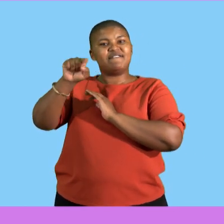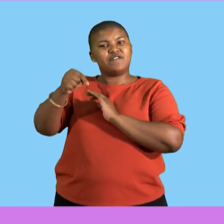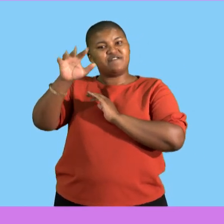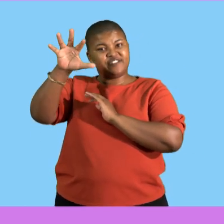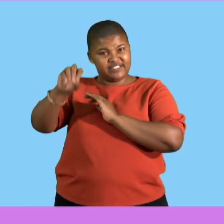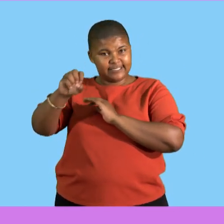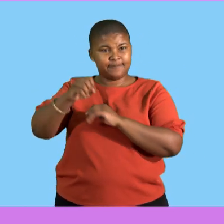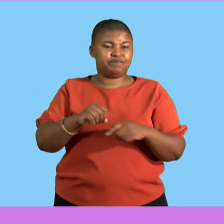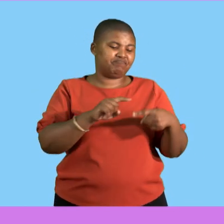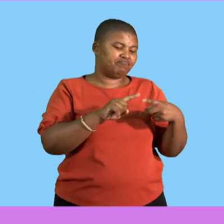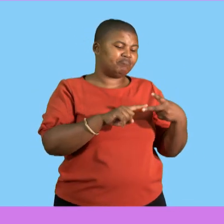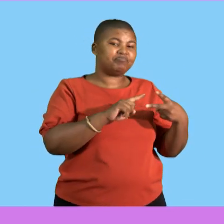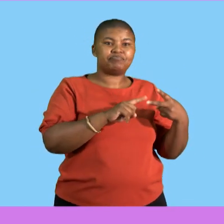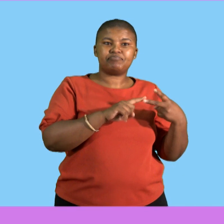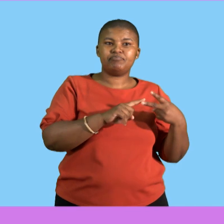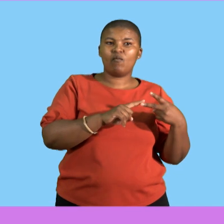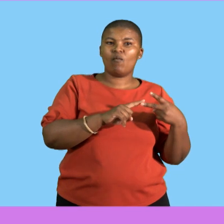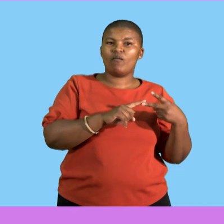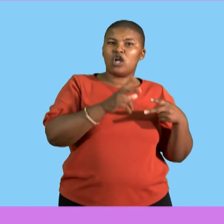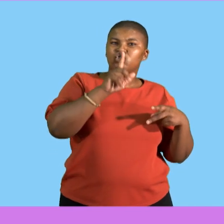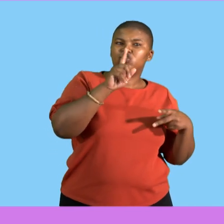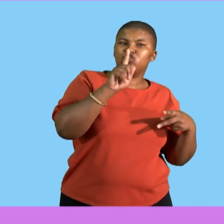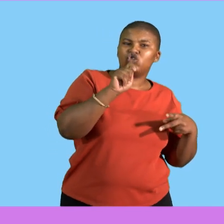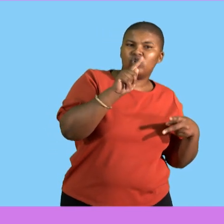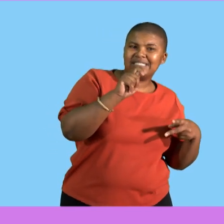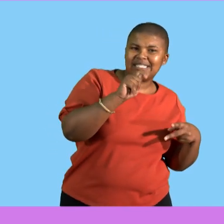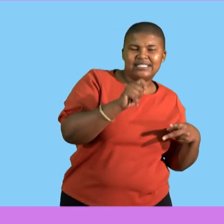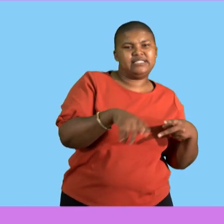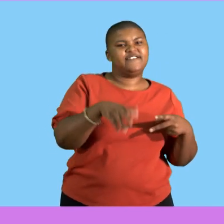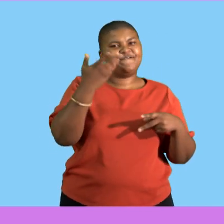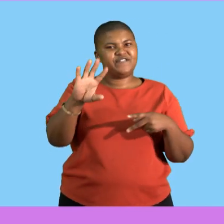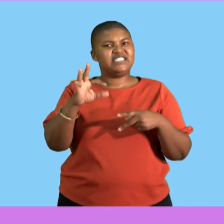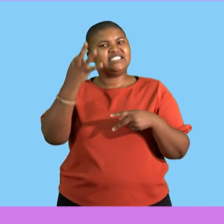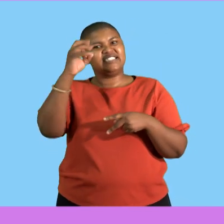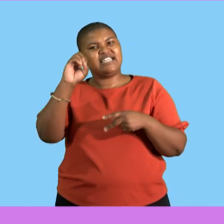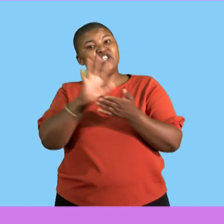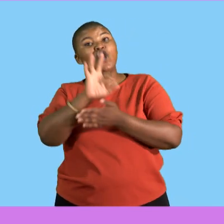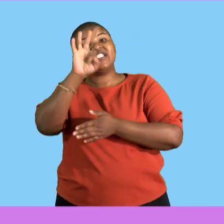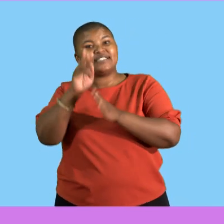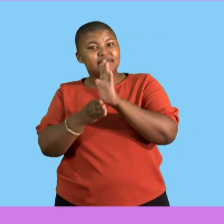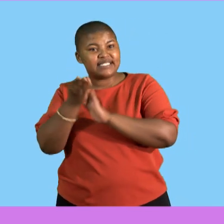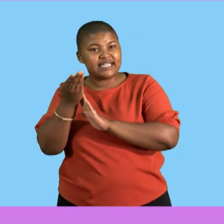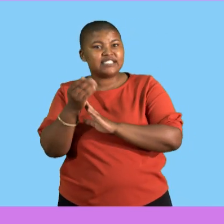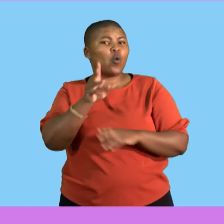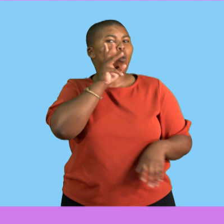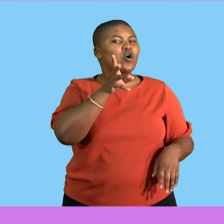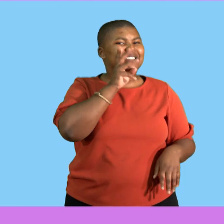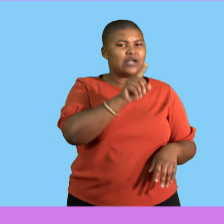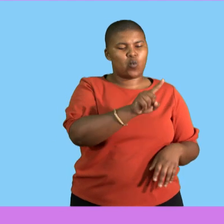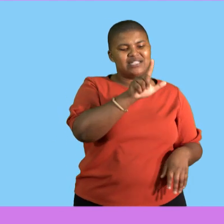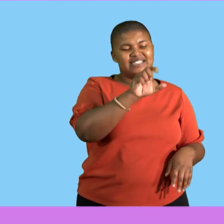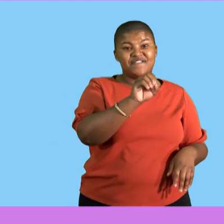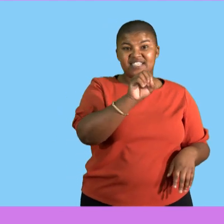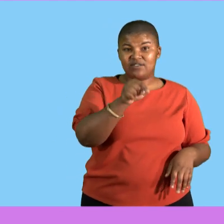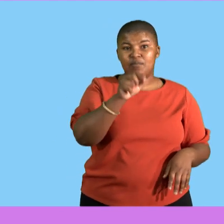157 Rand 50. Sanitation went up by 13%. Water consumption